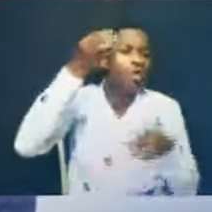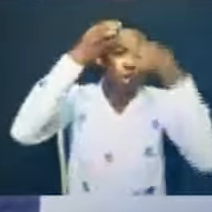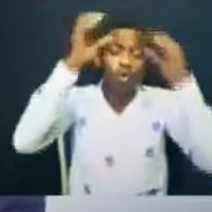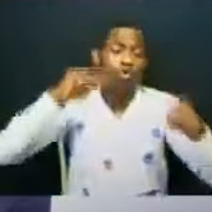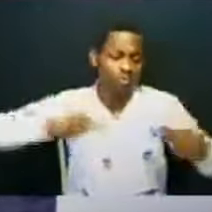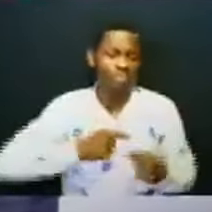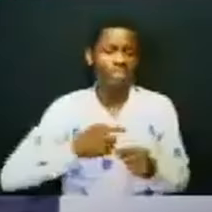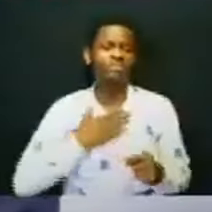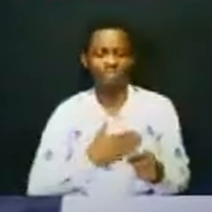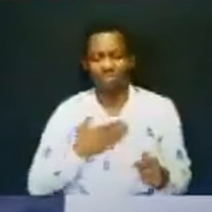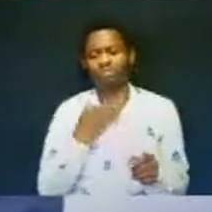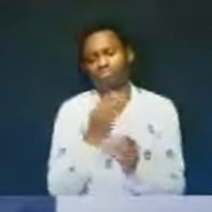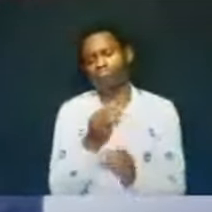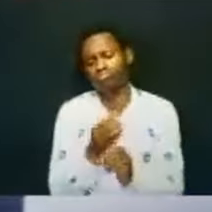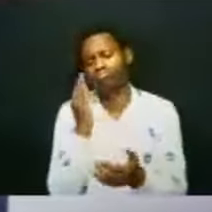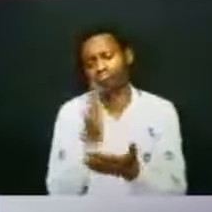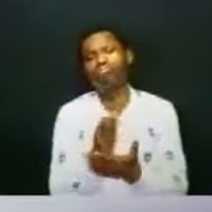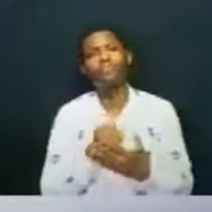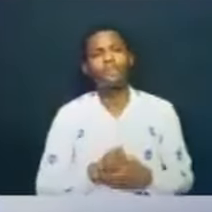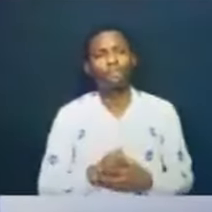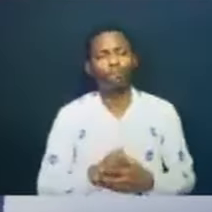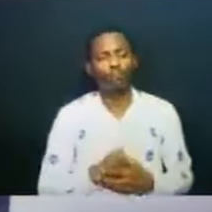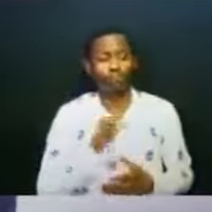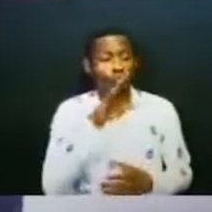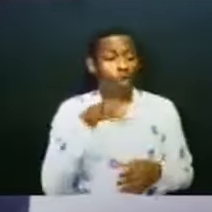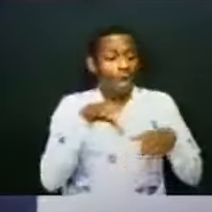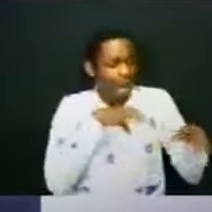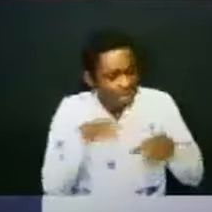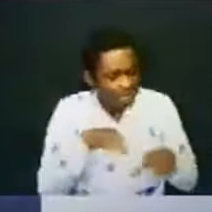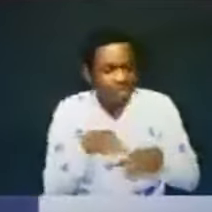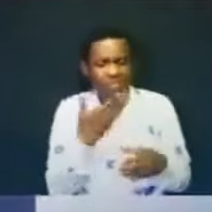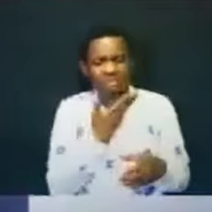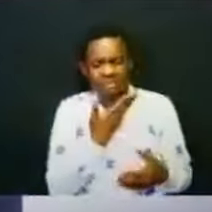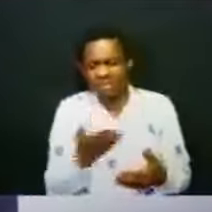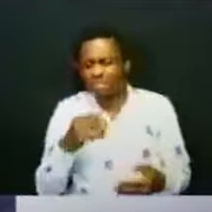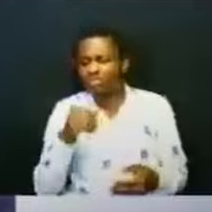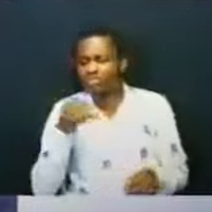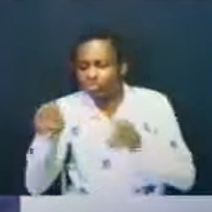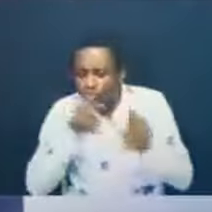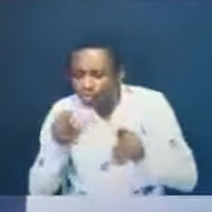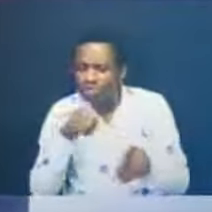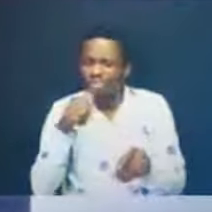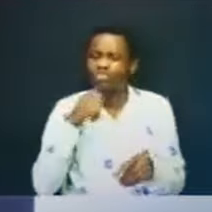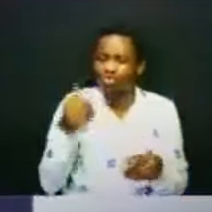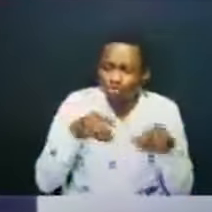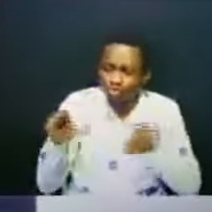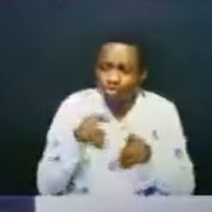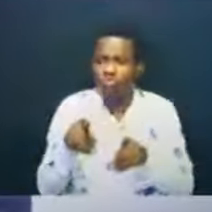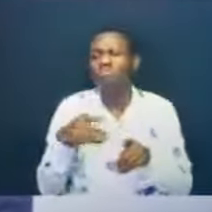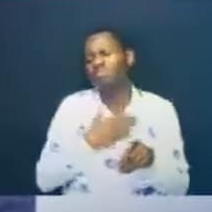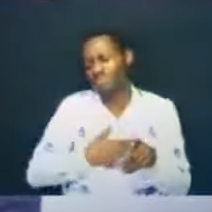no se be kwa ko wie otan ahweni ye. Actions and inactions that may lead to bitterness should be carefully avoided if you